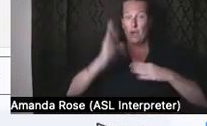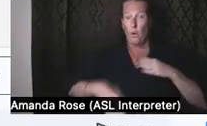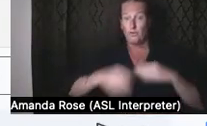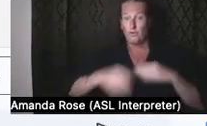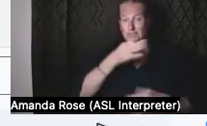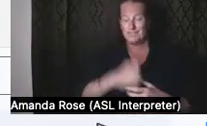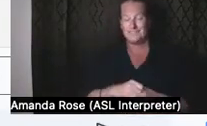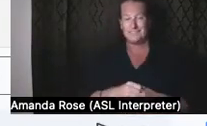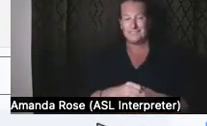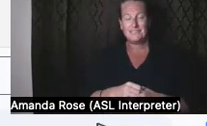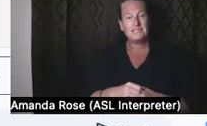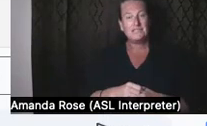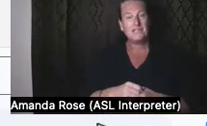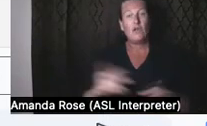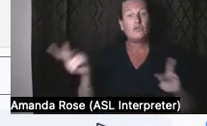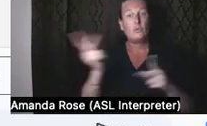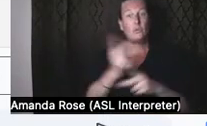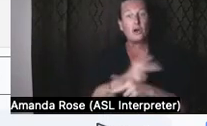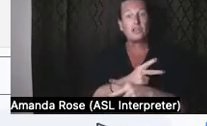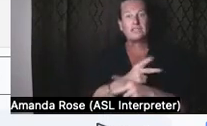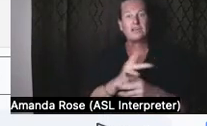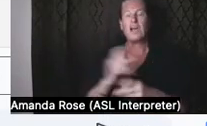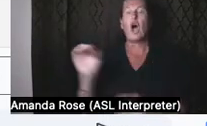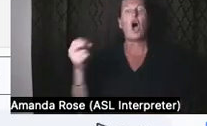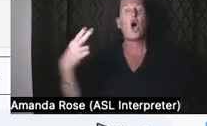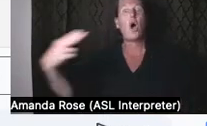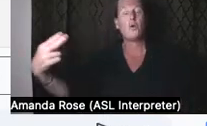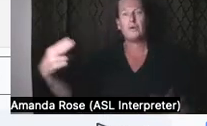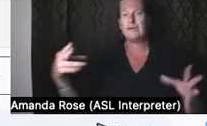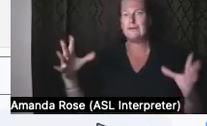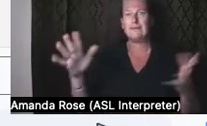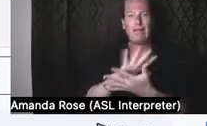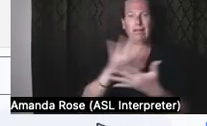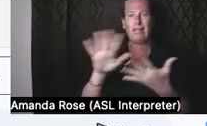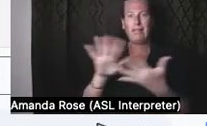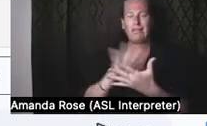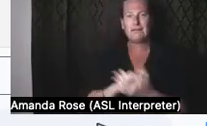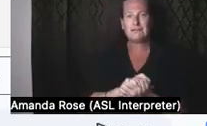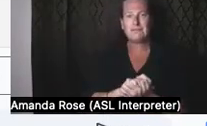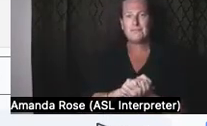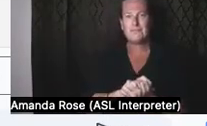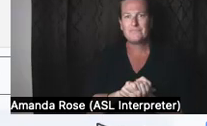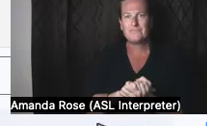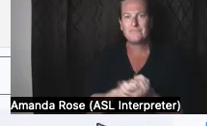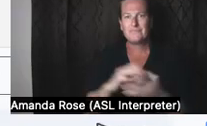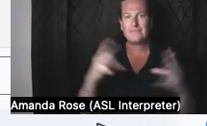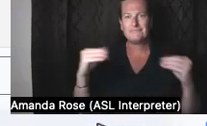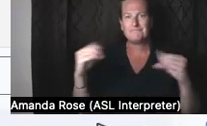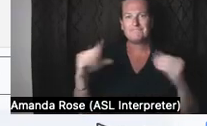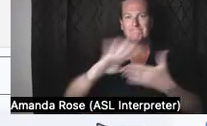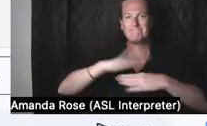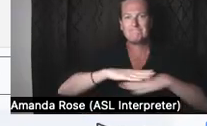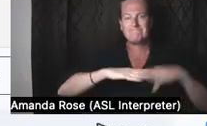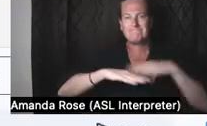autoplay. Like you know, yeah. So they don't know, like this like blew me 7 minutes, over. Right? Do